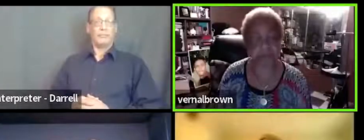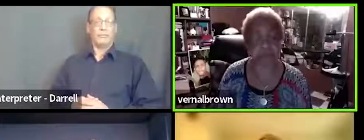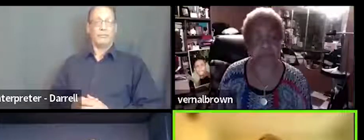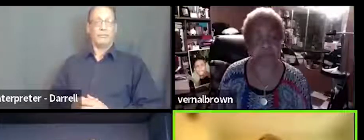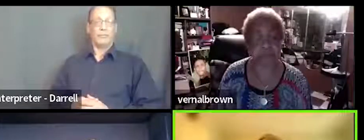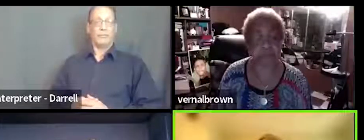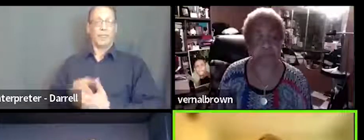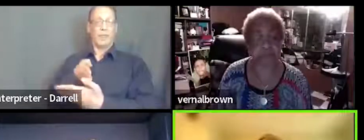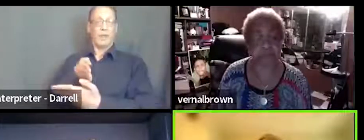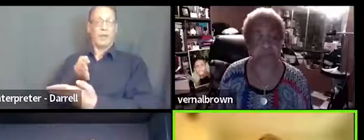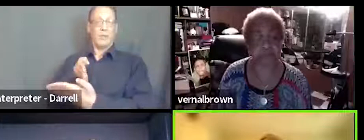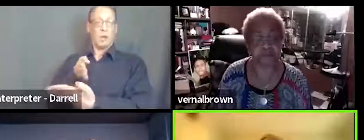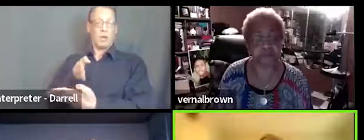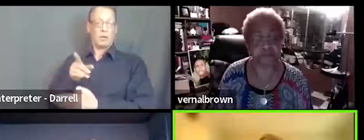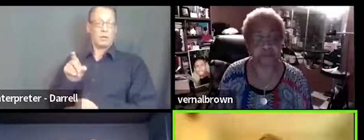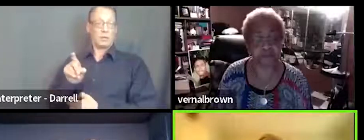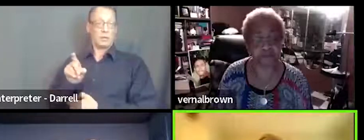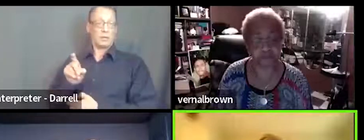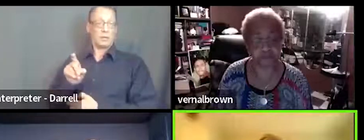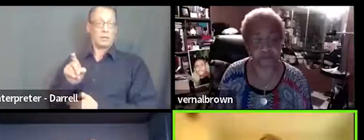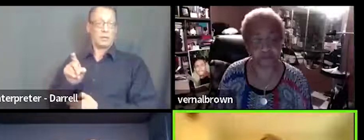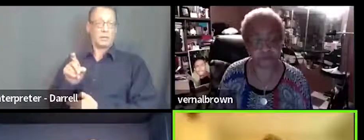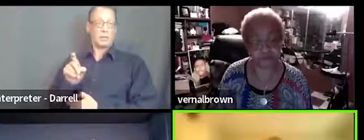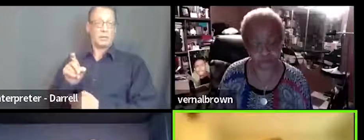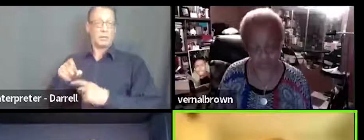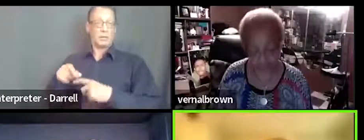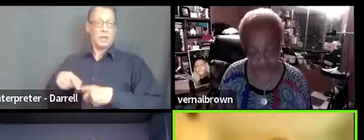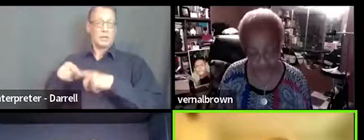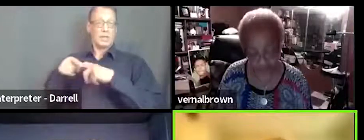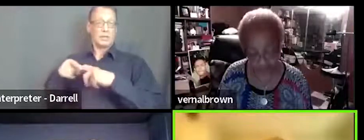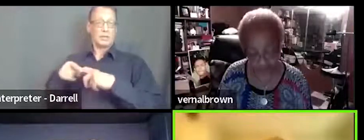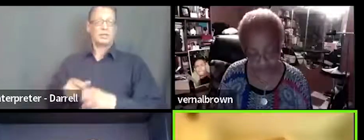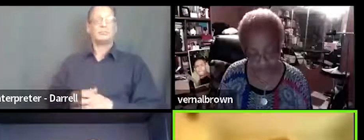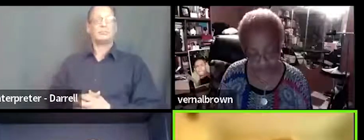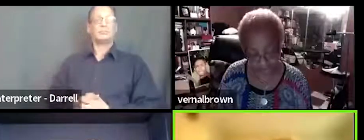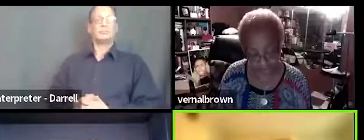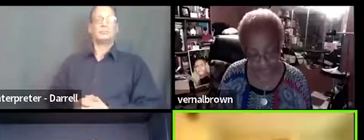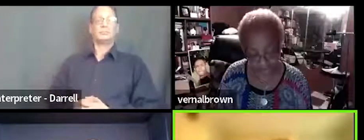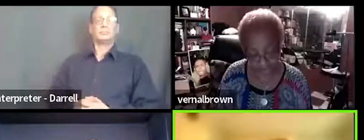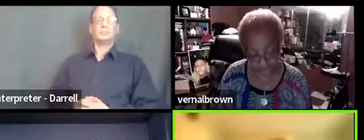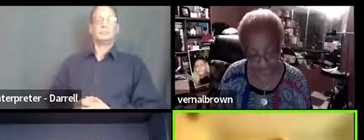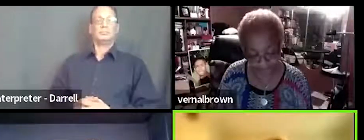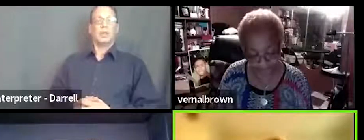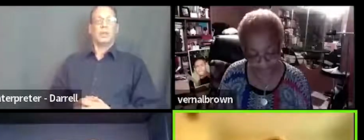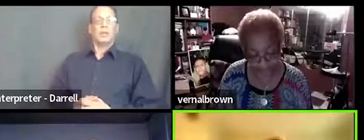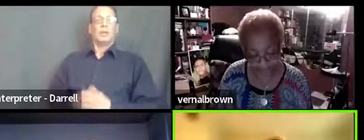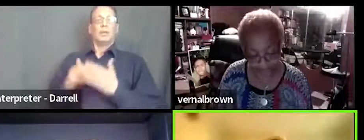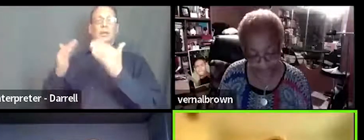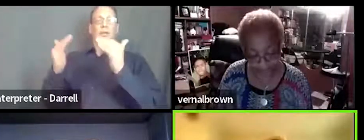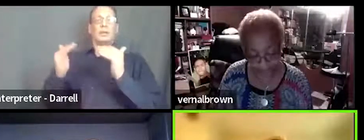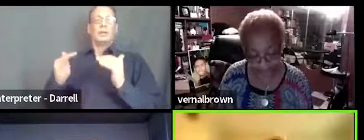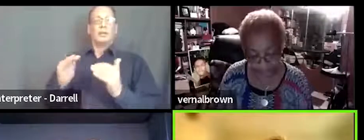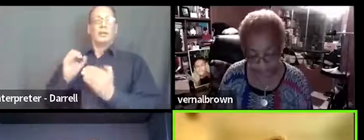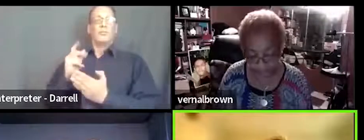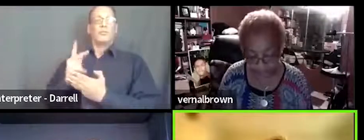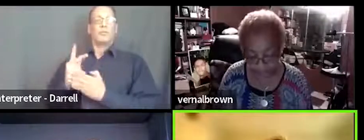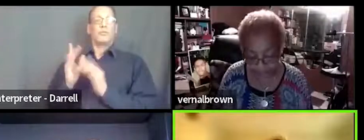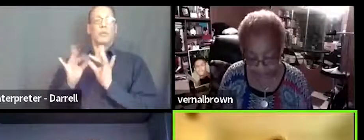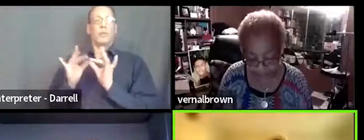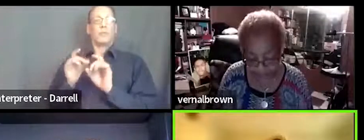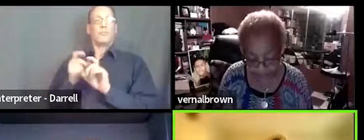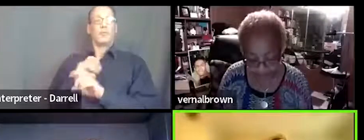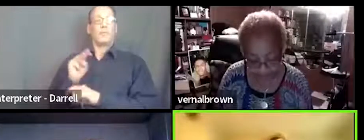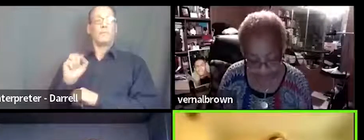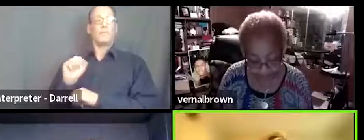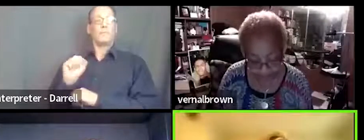Aye. Any opposed? Any abstentions? Thank you. Next item is approval of the minutes of the May